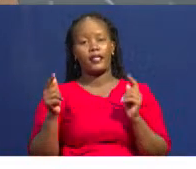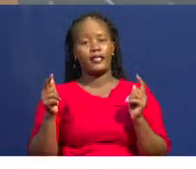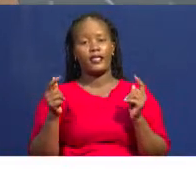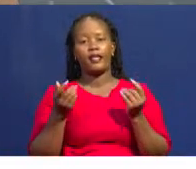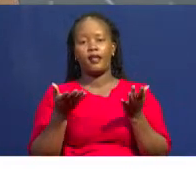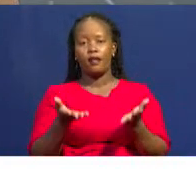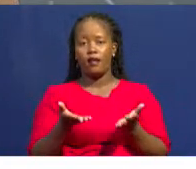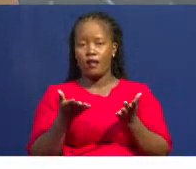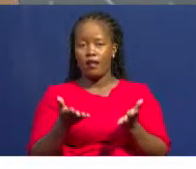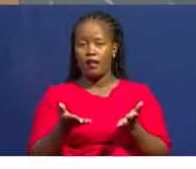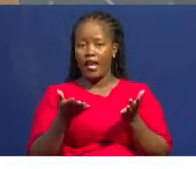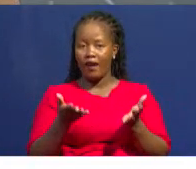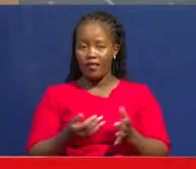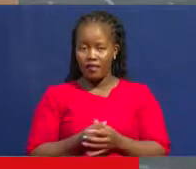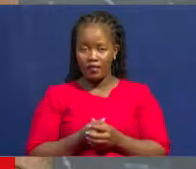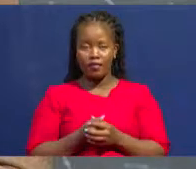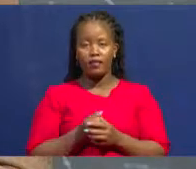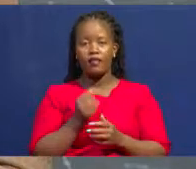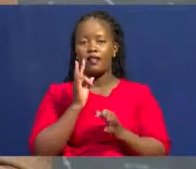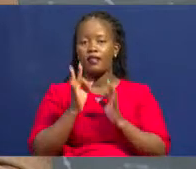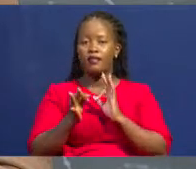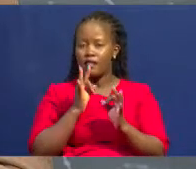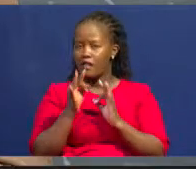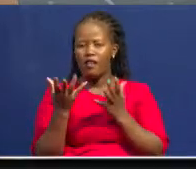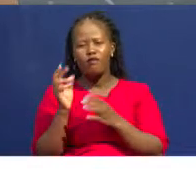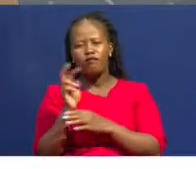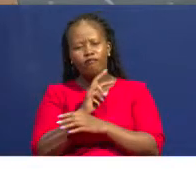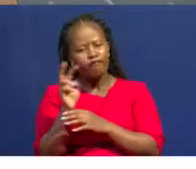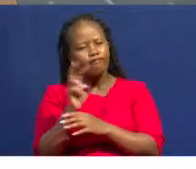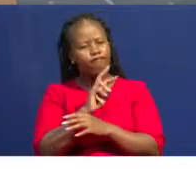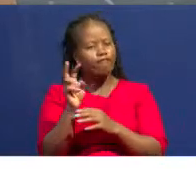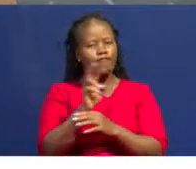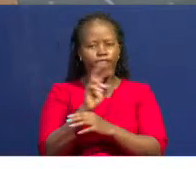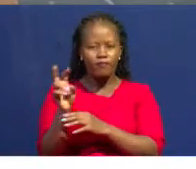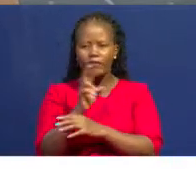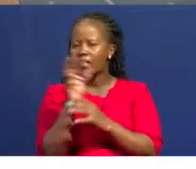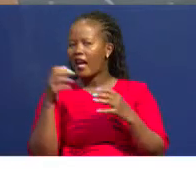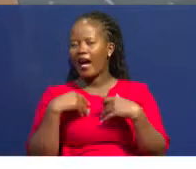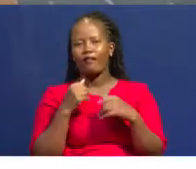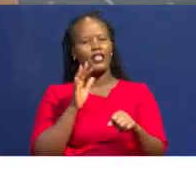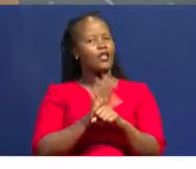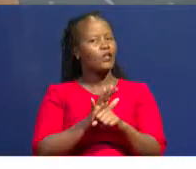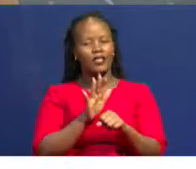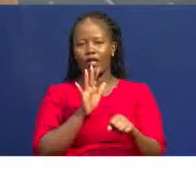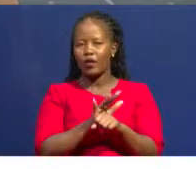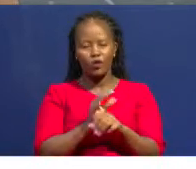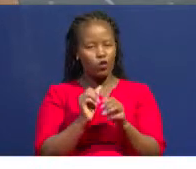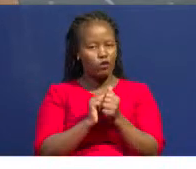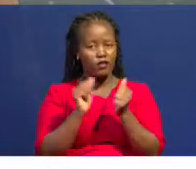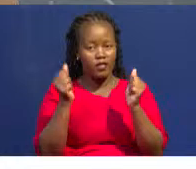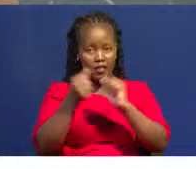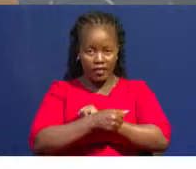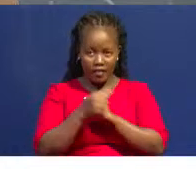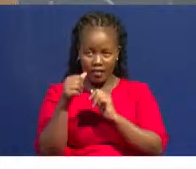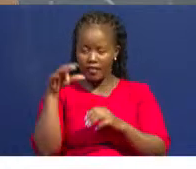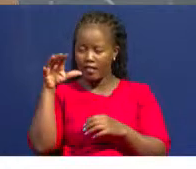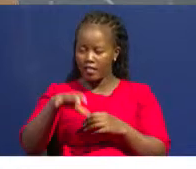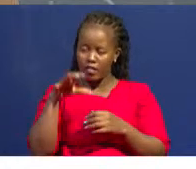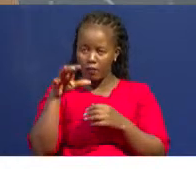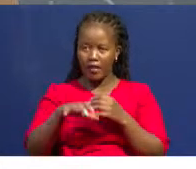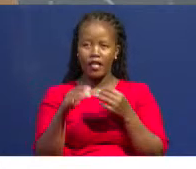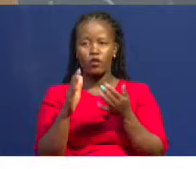nowadays, if you go around, you see many changes have made, matatu industry have